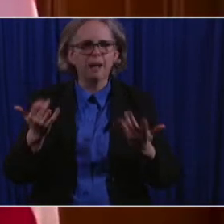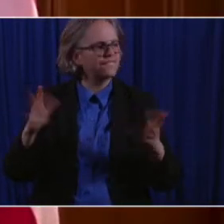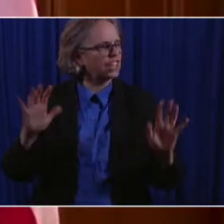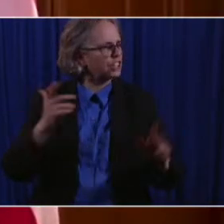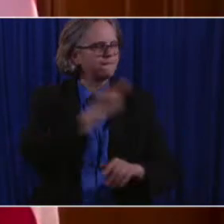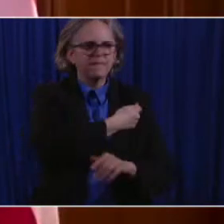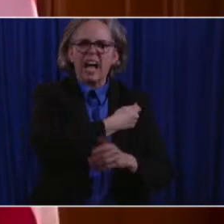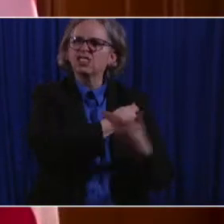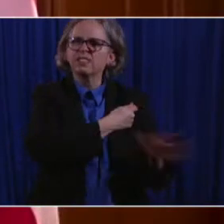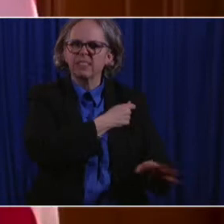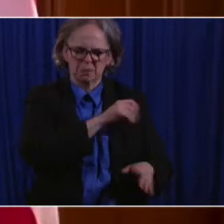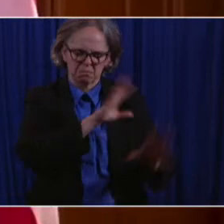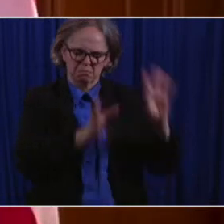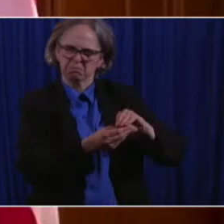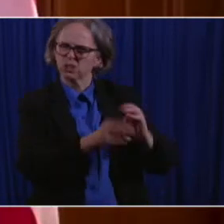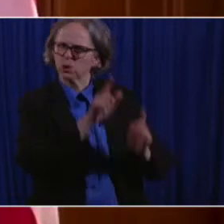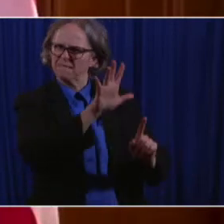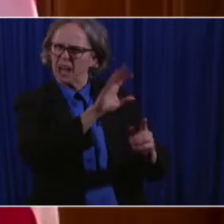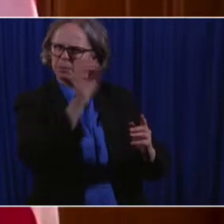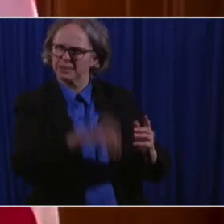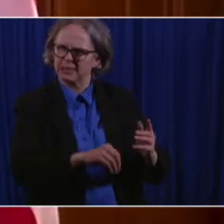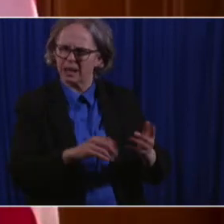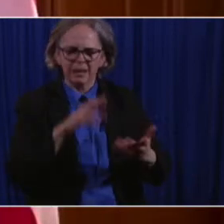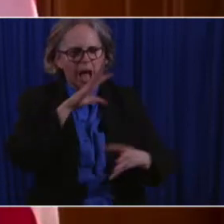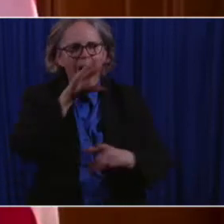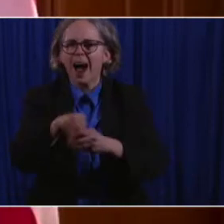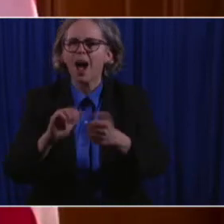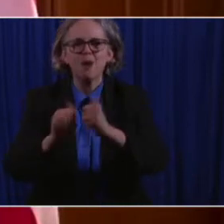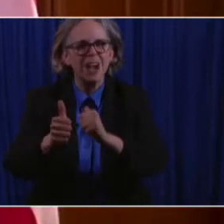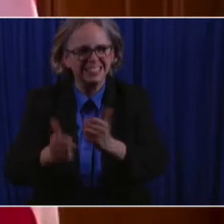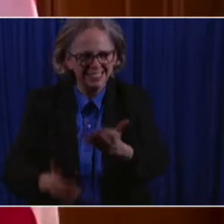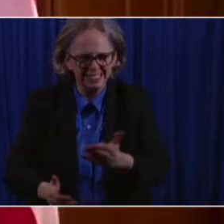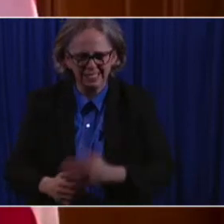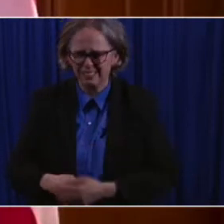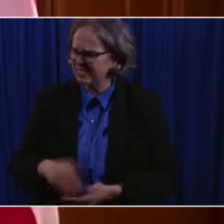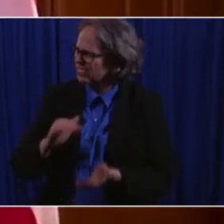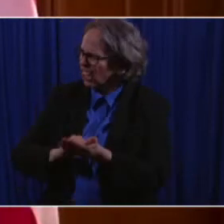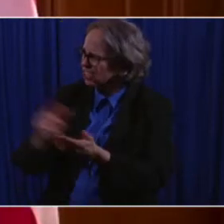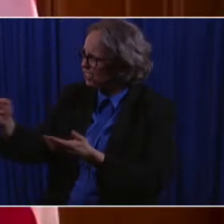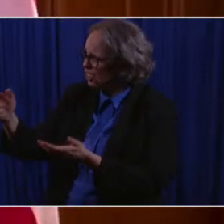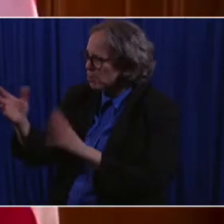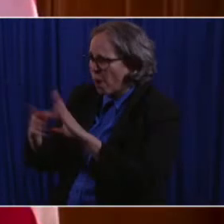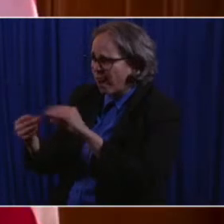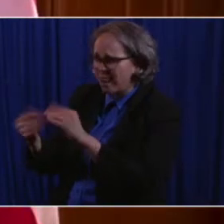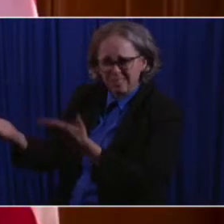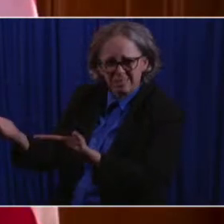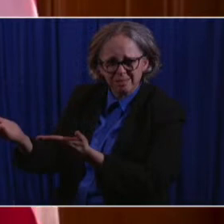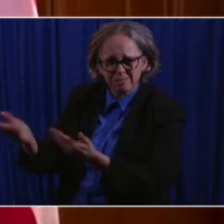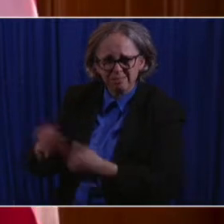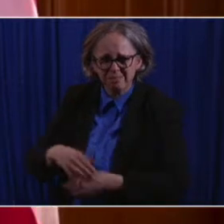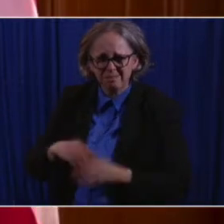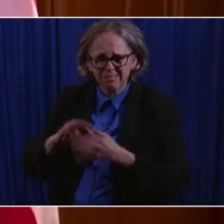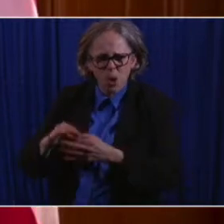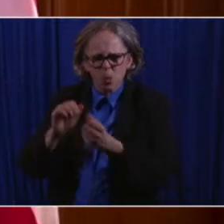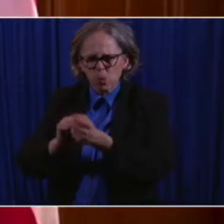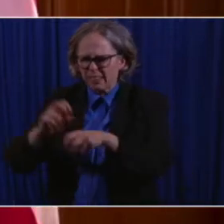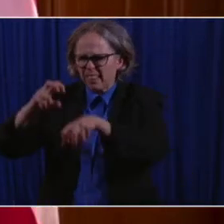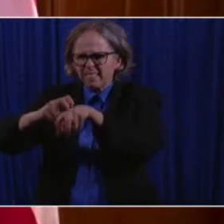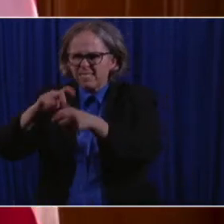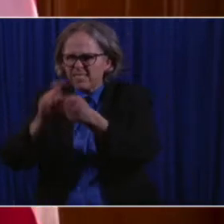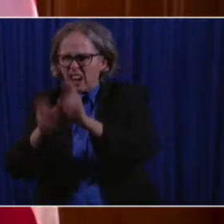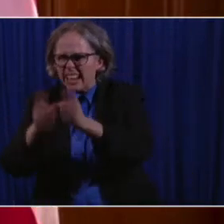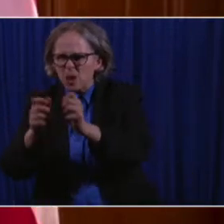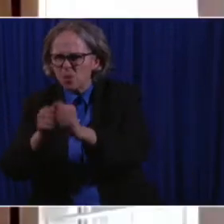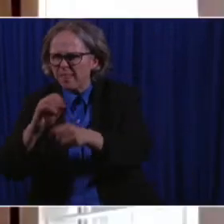from person to person. Dr. Vanderhoff, if you want to comment about the variant and exactly where that might be in Ohio and how that's playing out in these numbers.